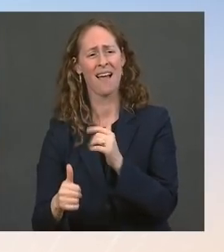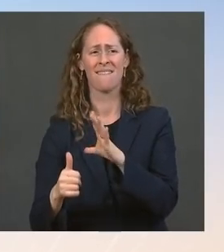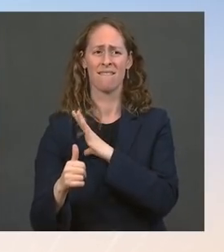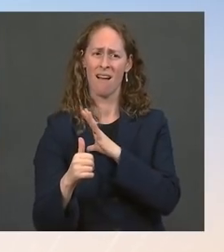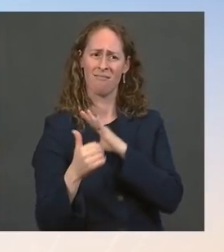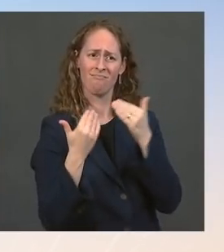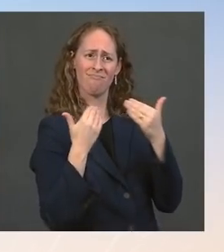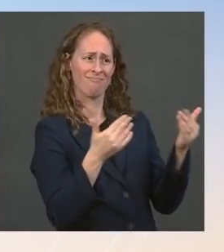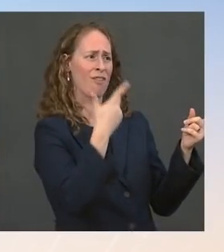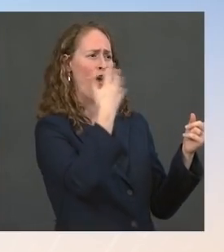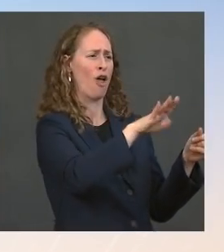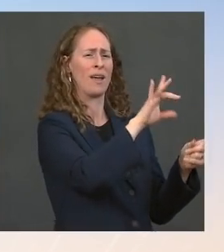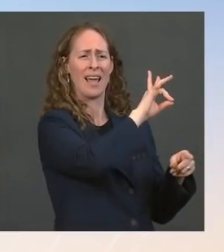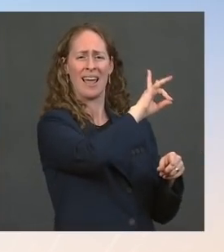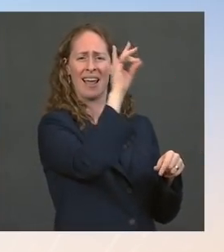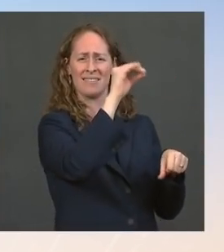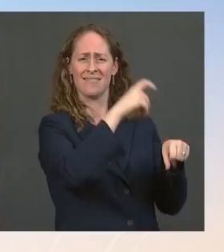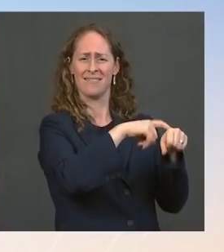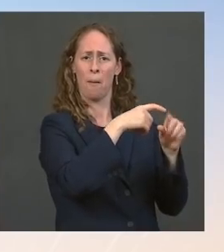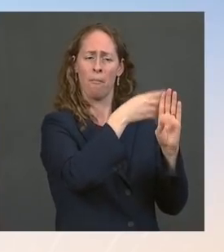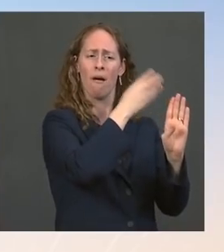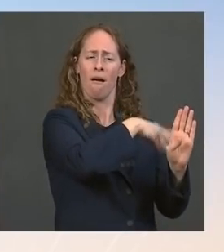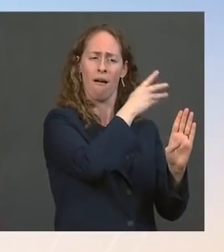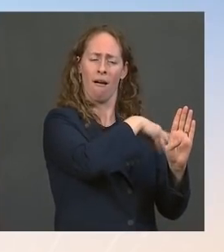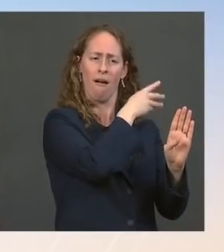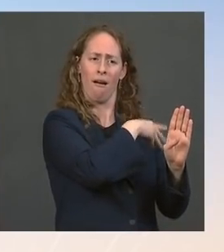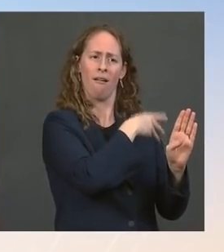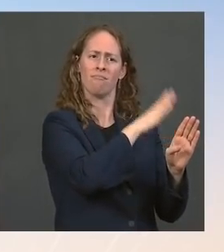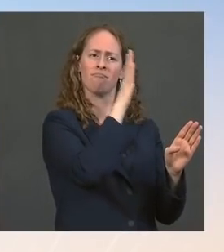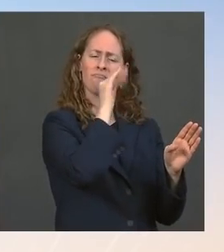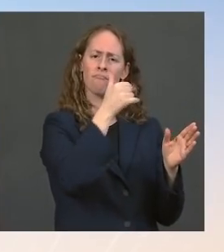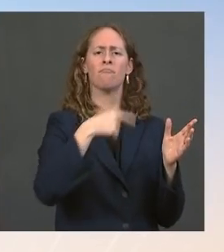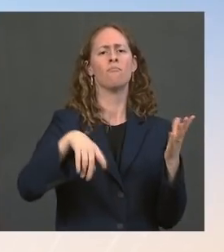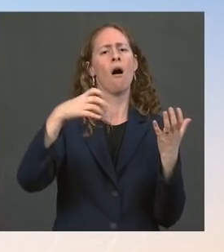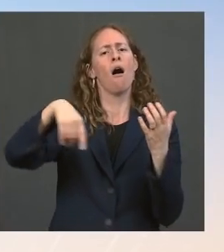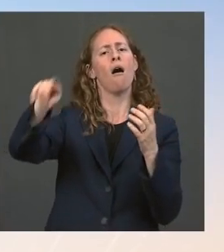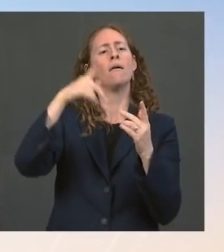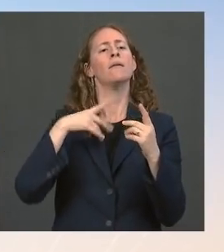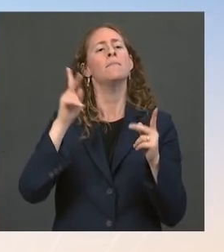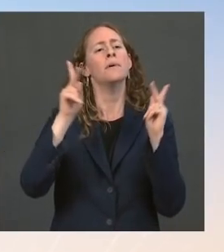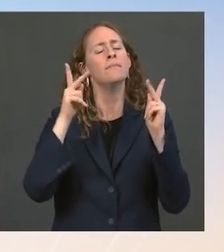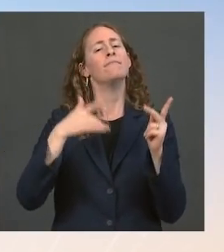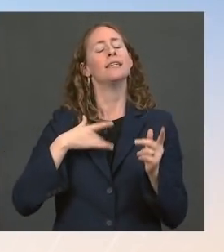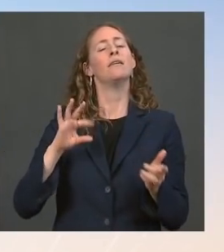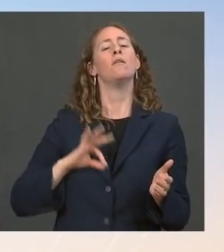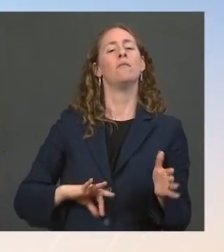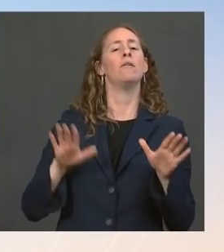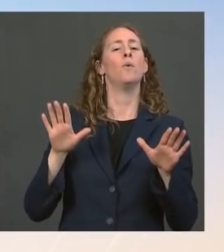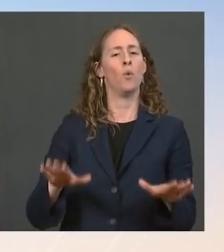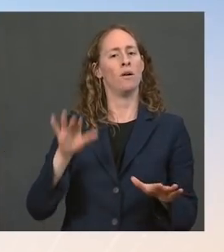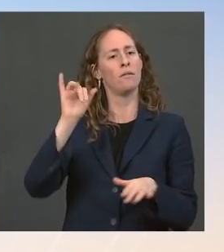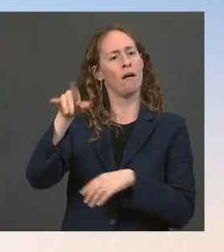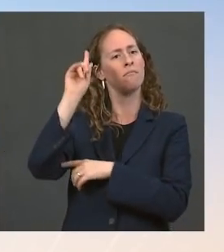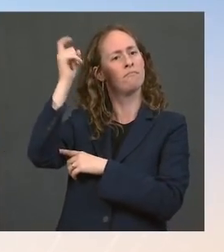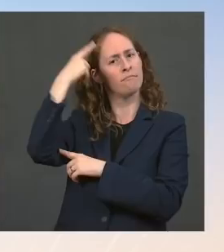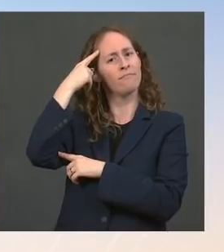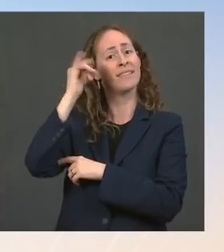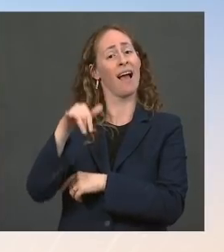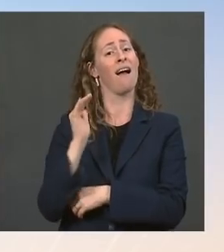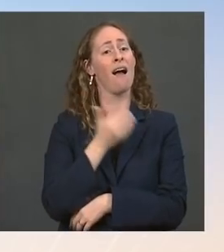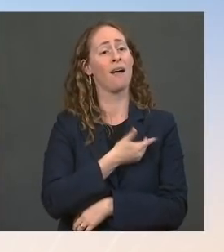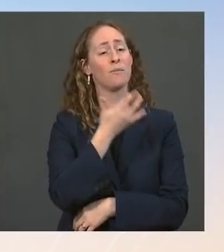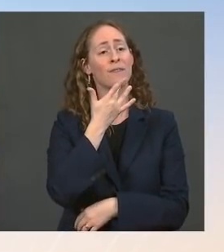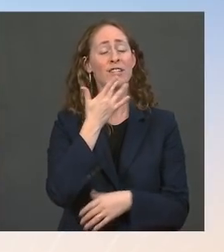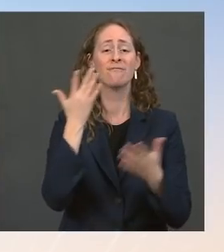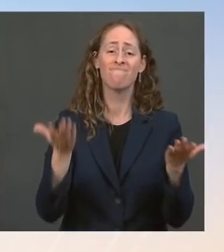in the past. Let's ensure that people can have confidence in the faith and credit of the United States. That would be our preference. So certainly